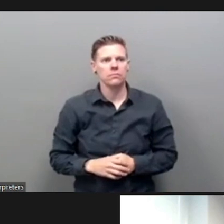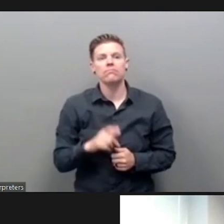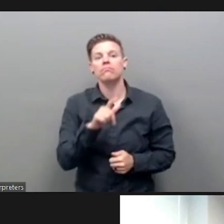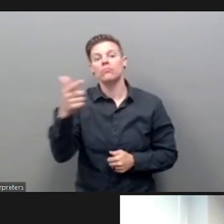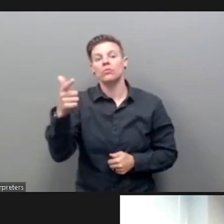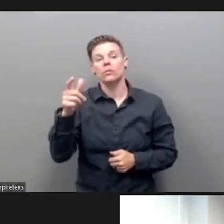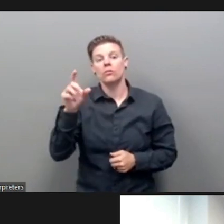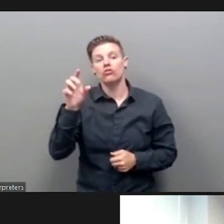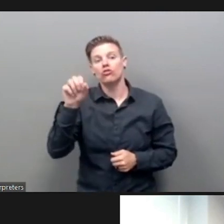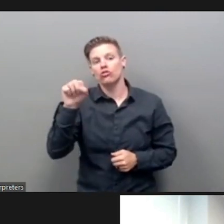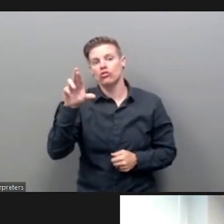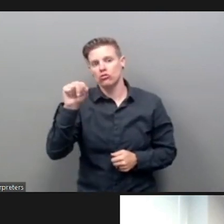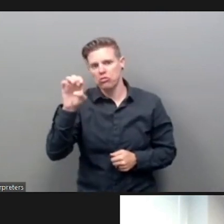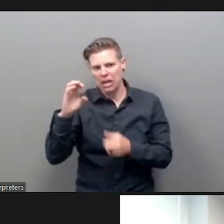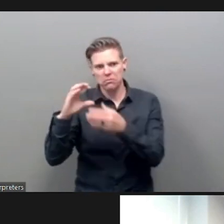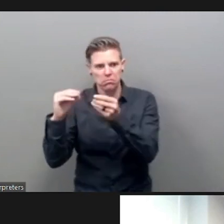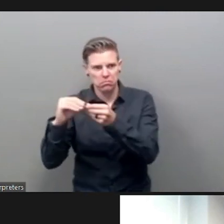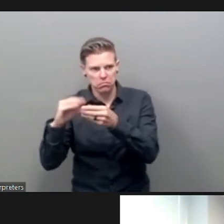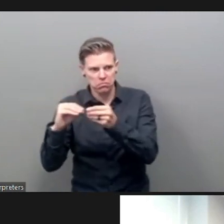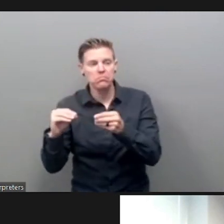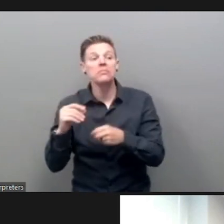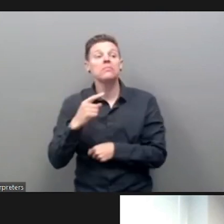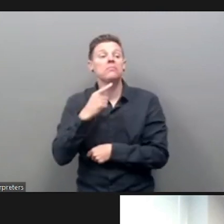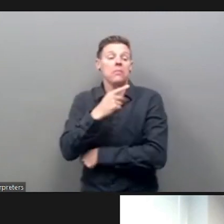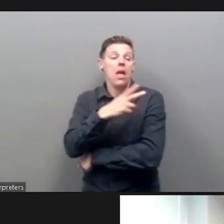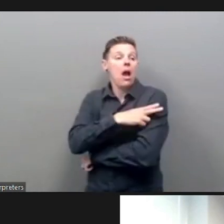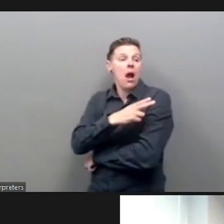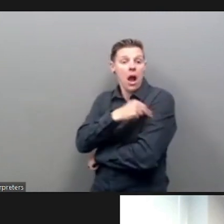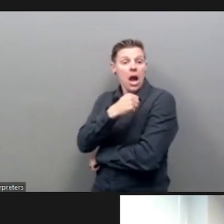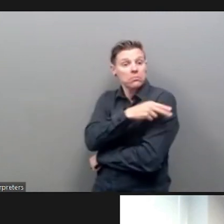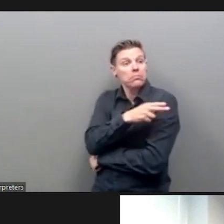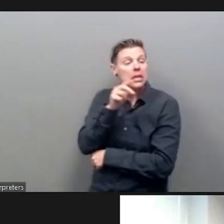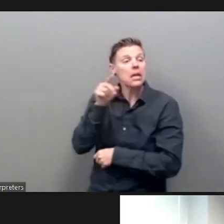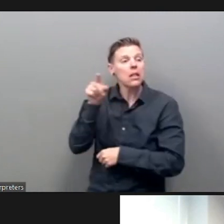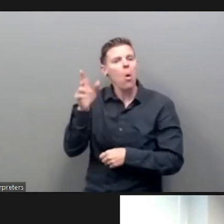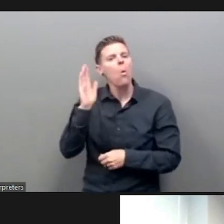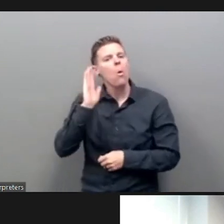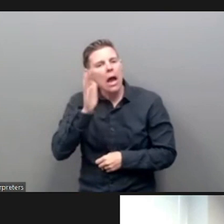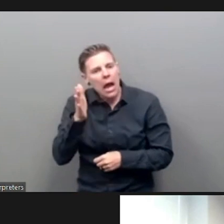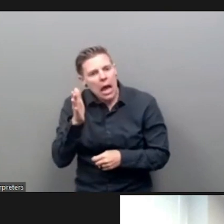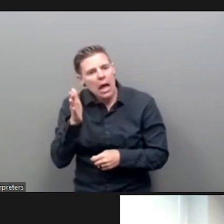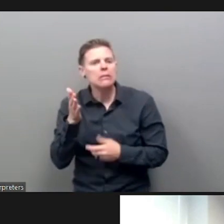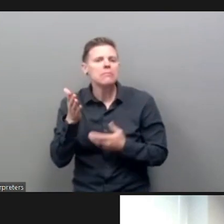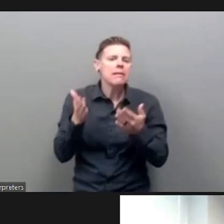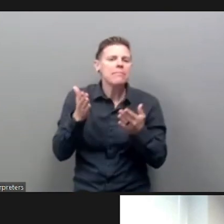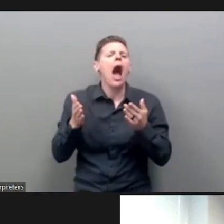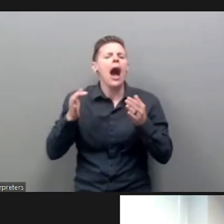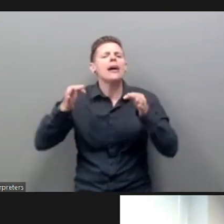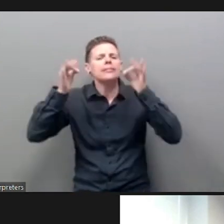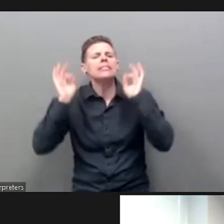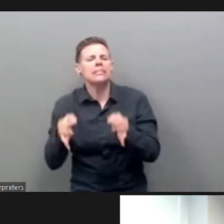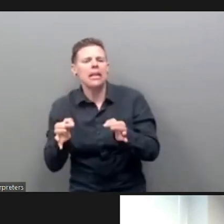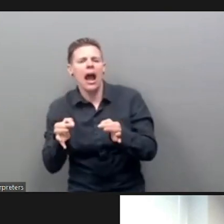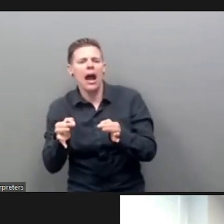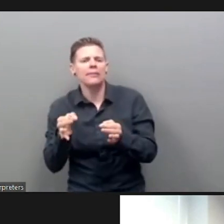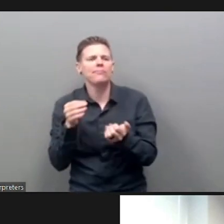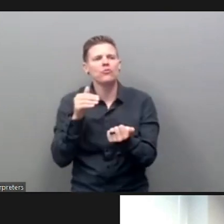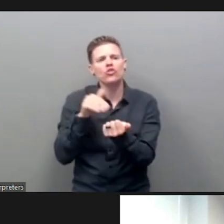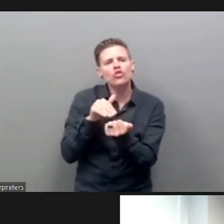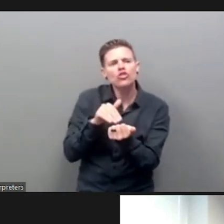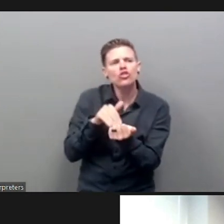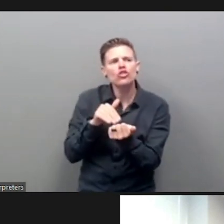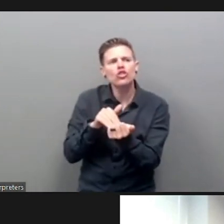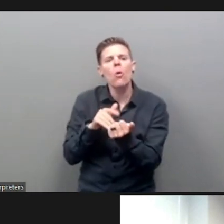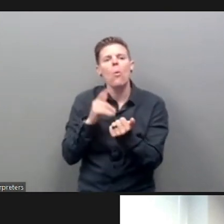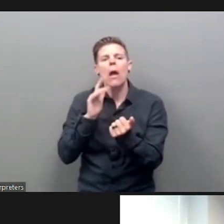credentialed to move up to higher levels of care. We had in the neighborhood of a couple dozen actually do that